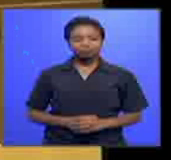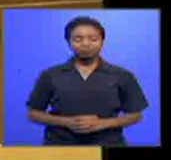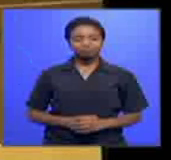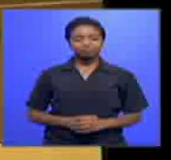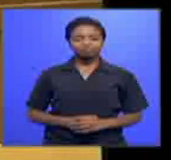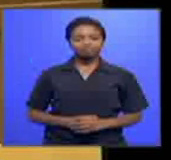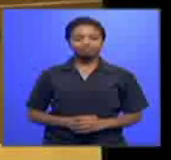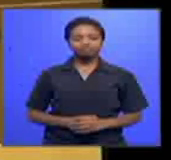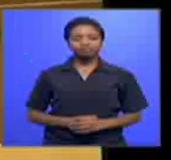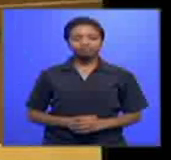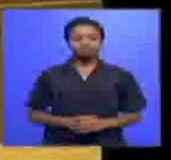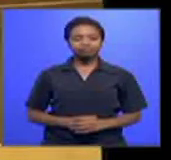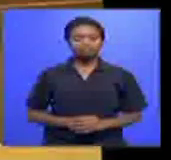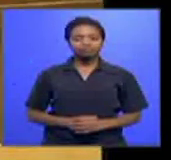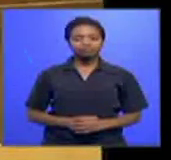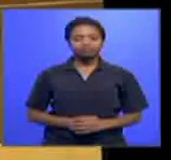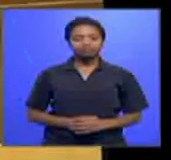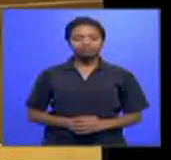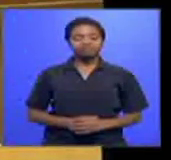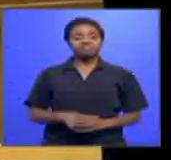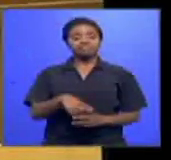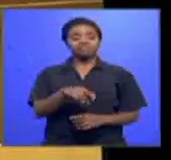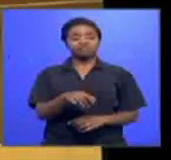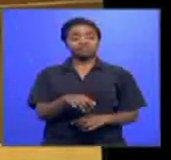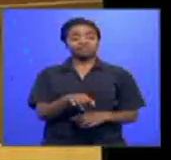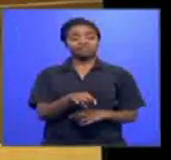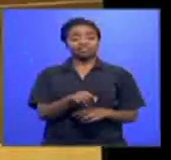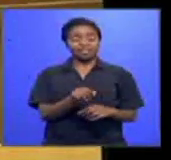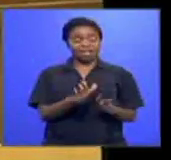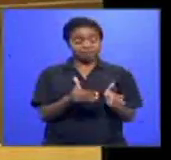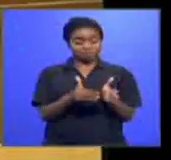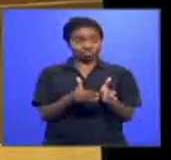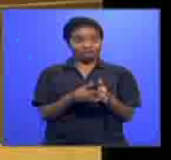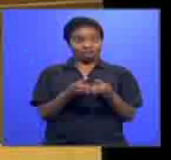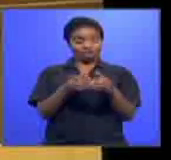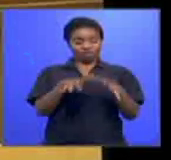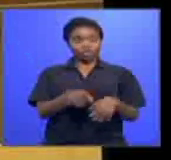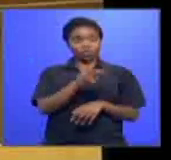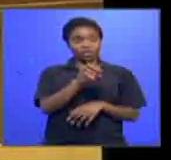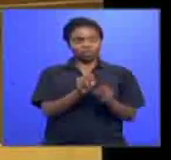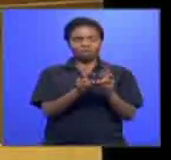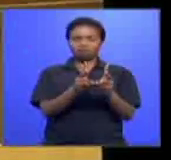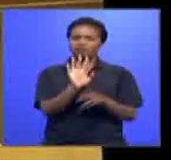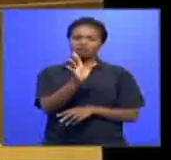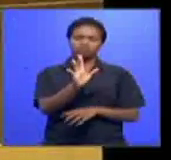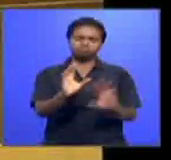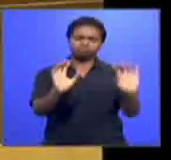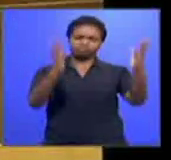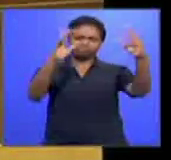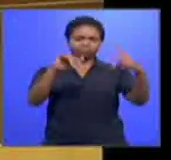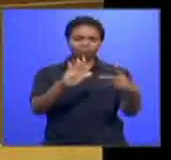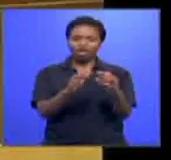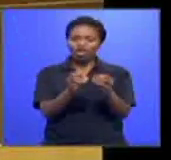We congratulate the class of 2012, their teachers, parents,